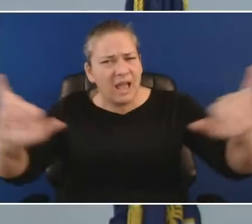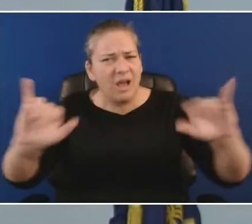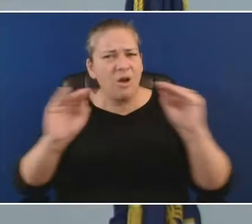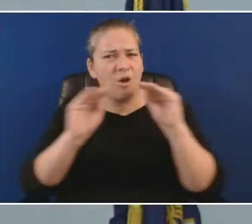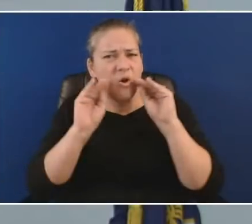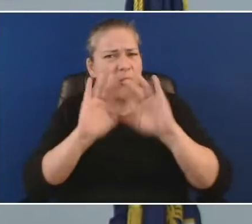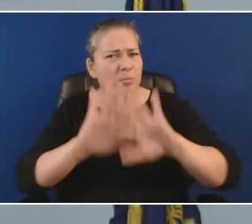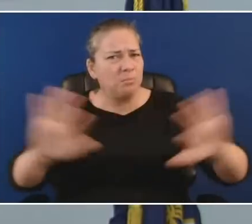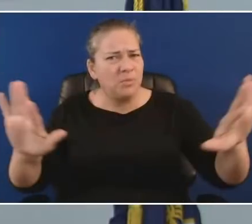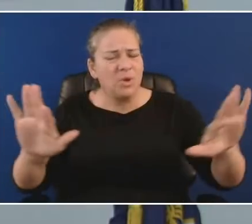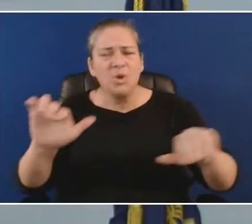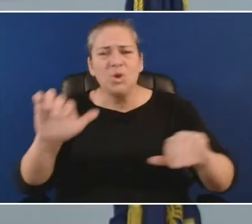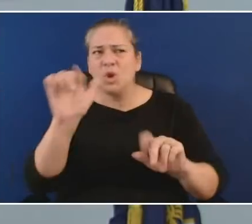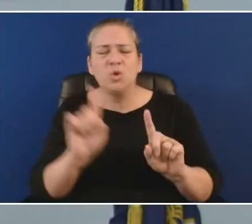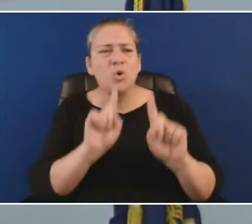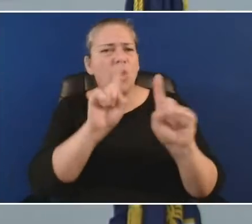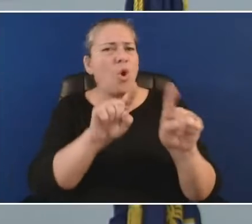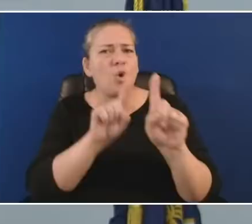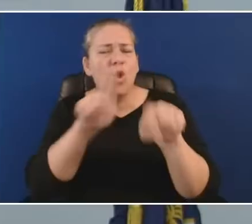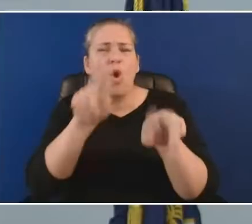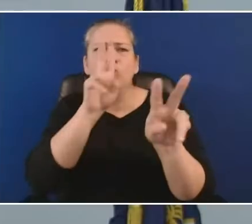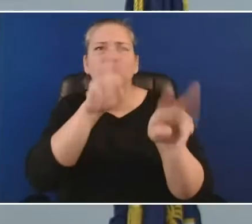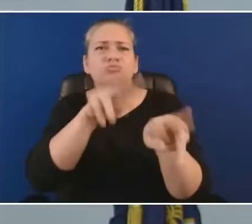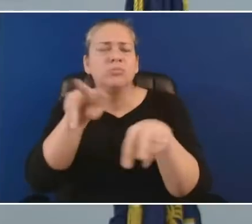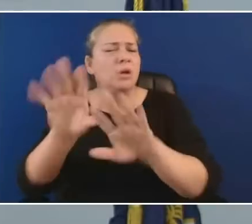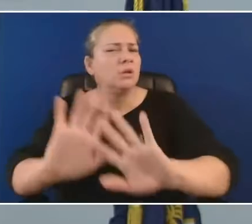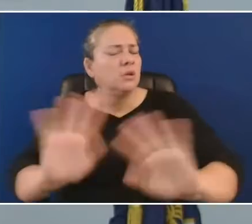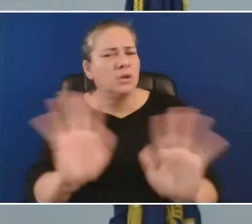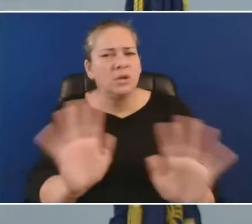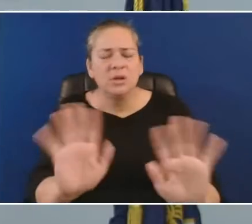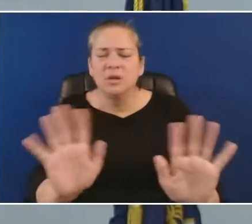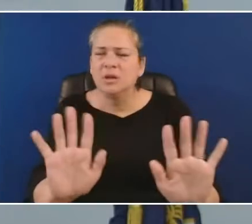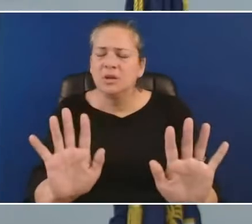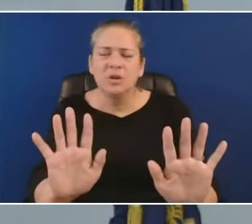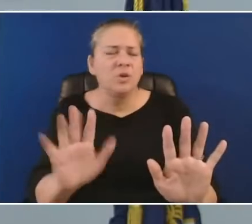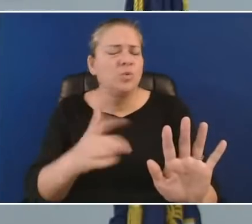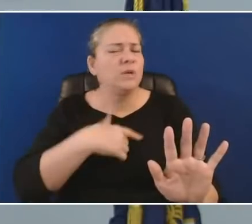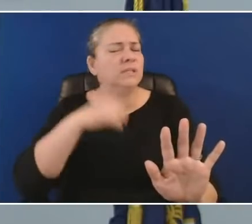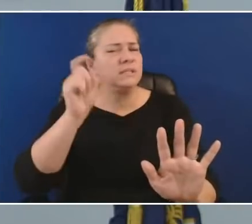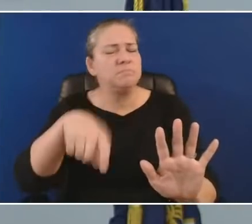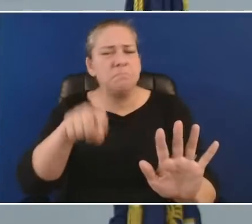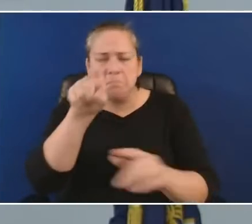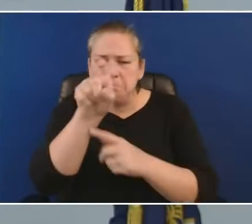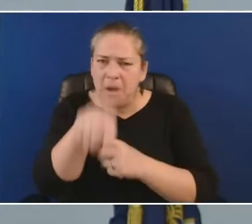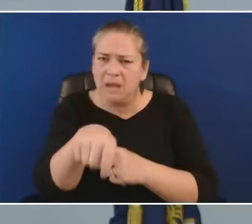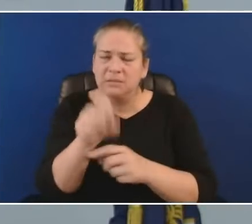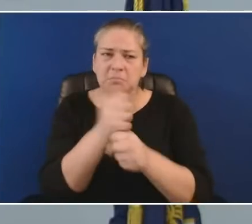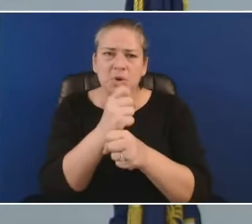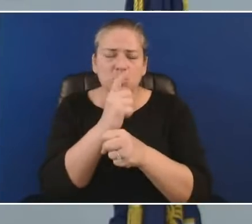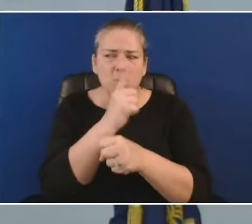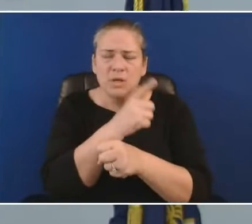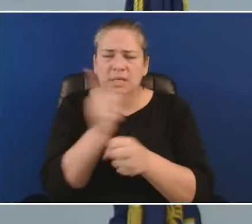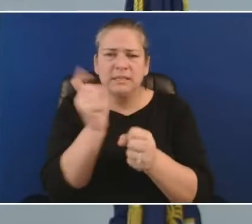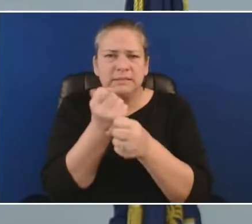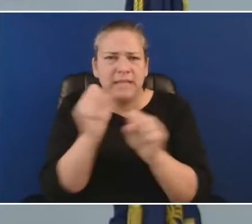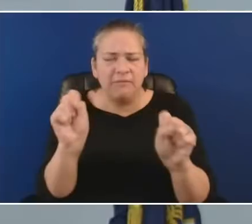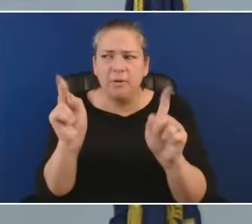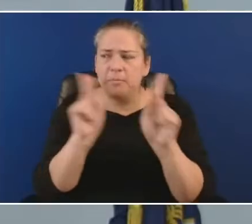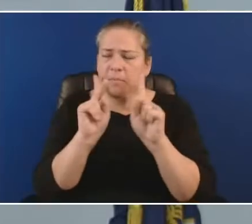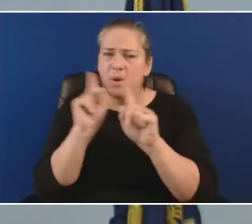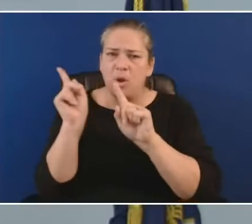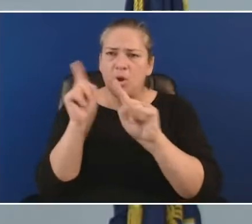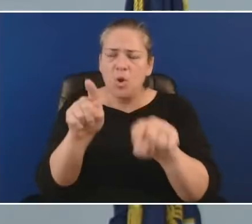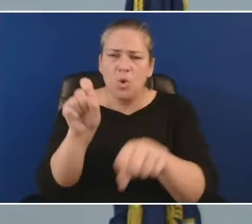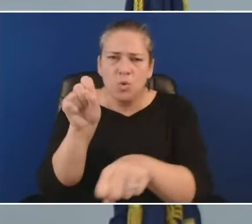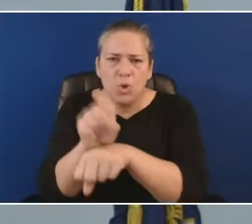of these areas because you want to see it. We need to make sure that those who do this work and are so good at it can